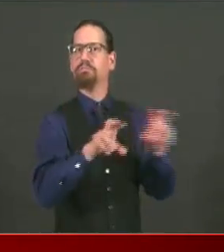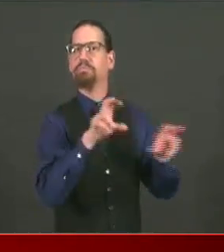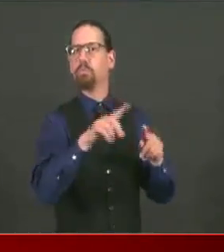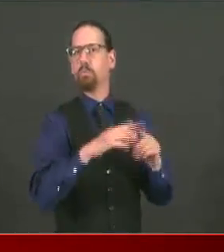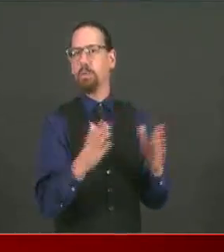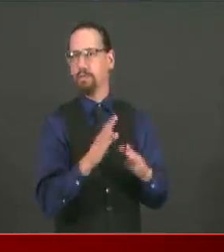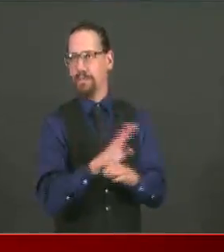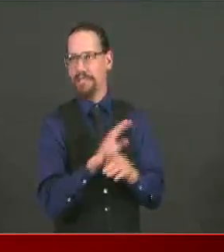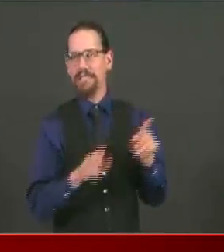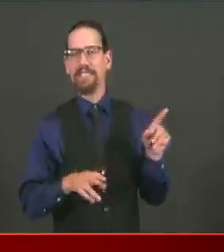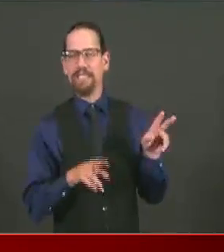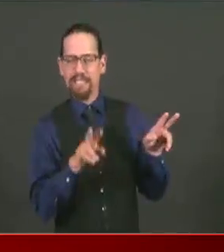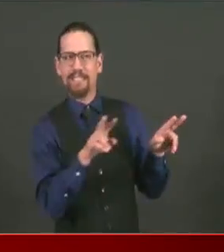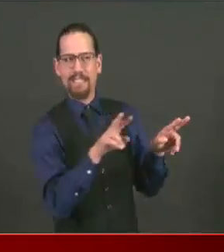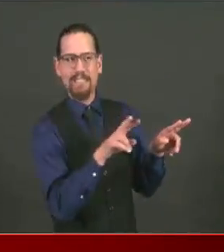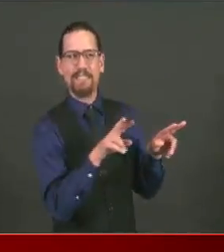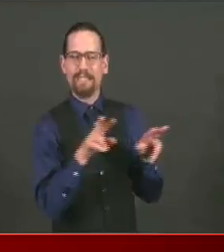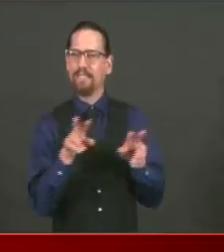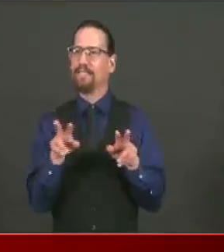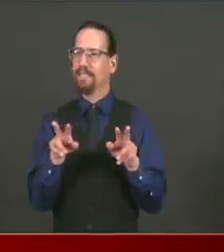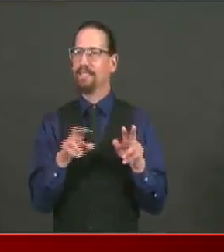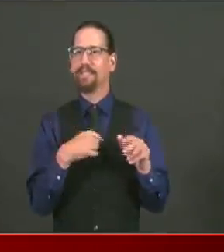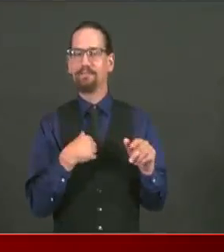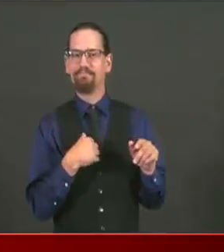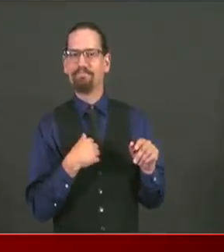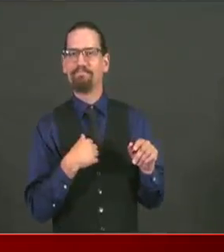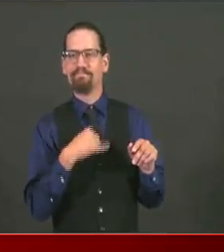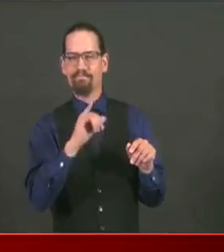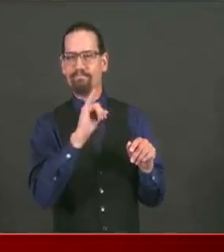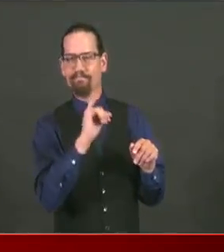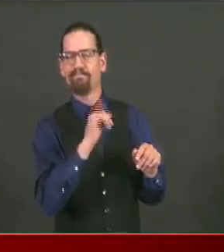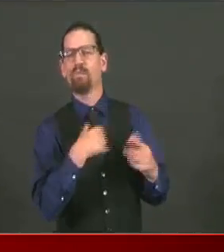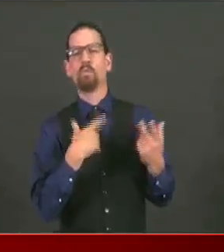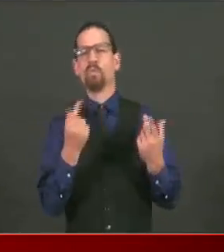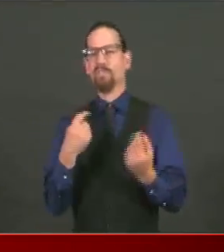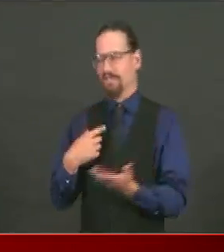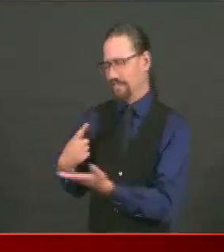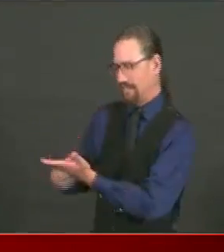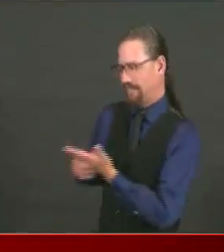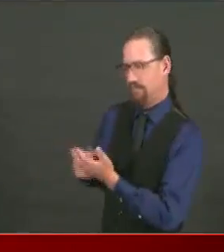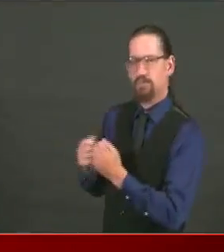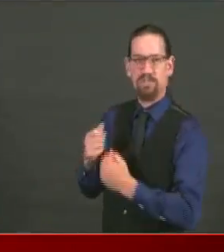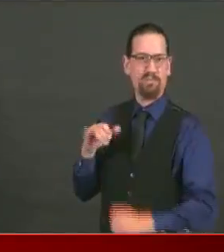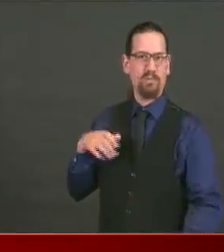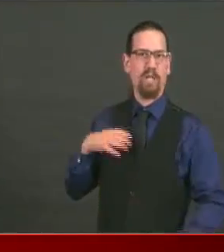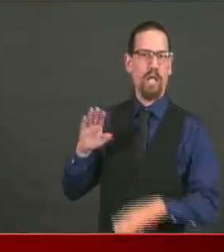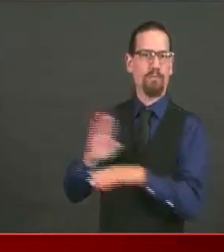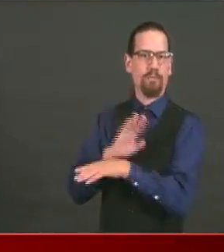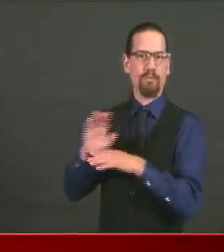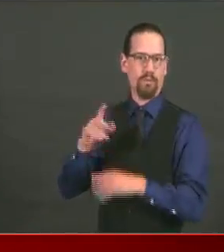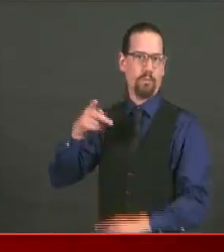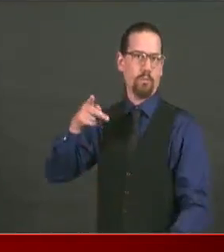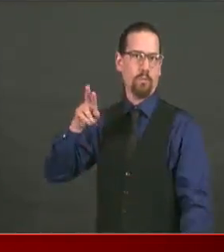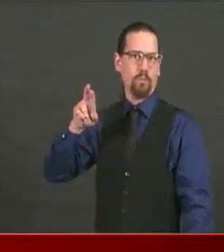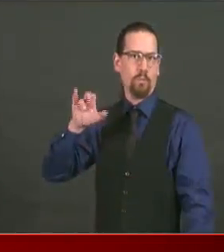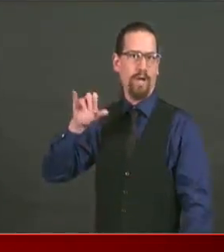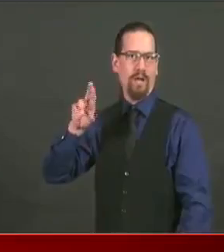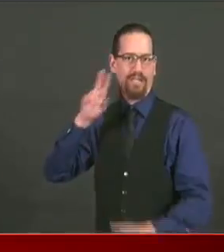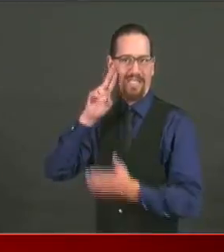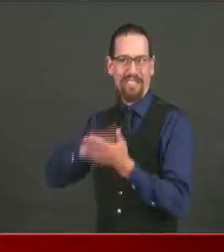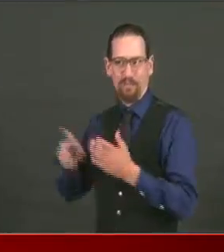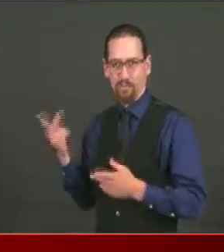talked to commerce secretaries, I think probably talked to all of them. There've been, this is not an easy thing